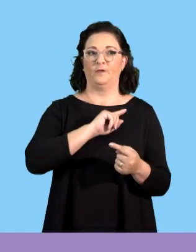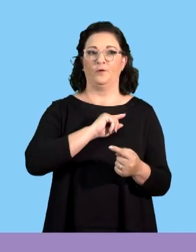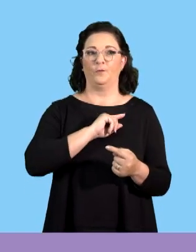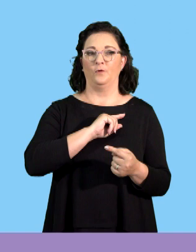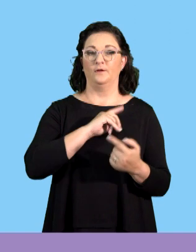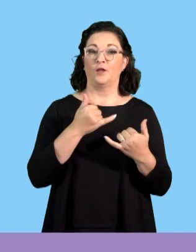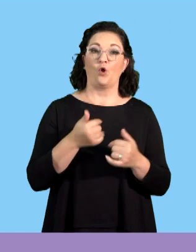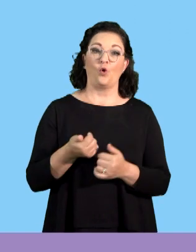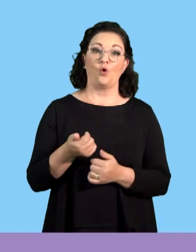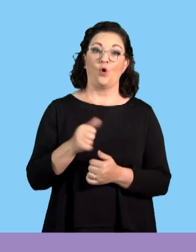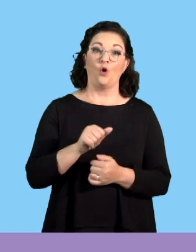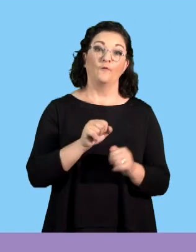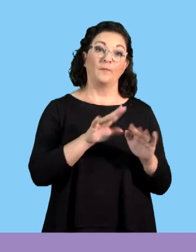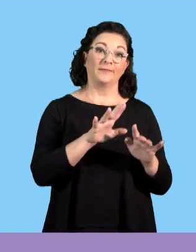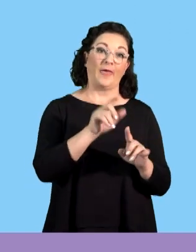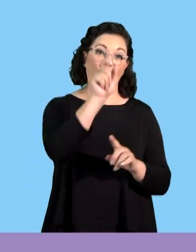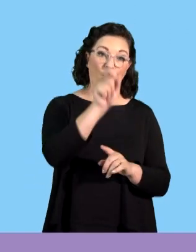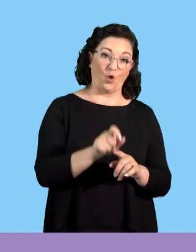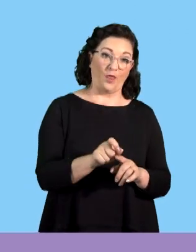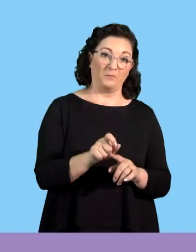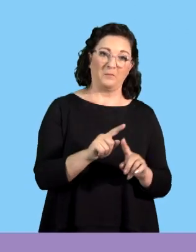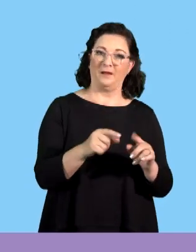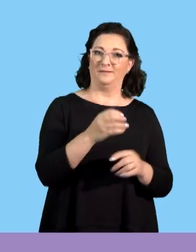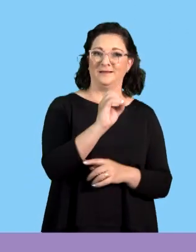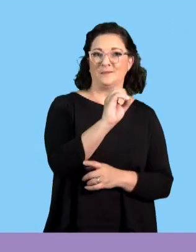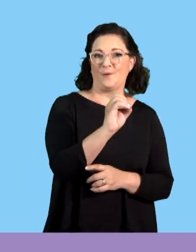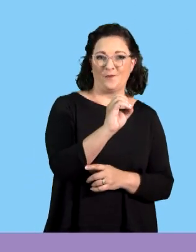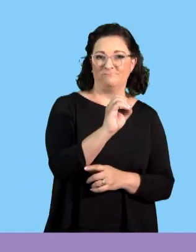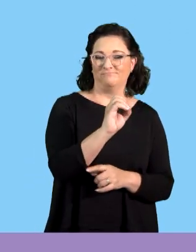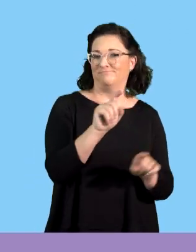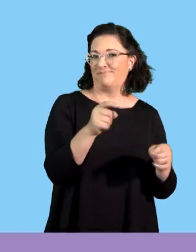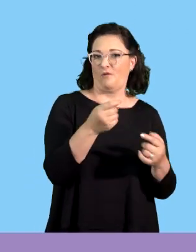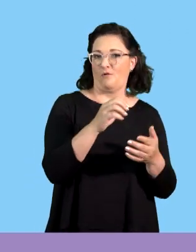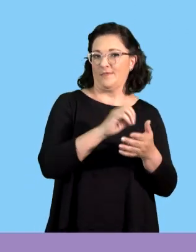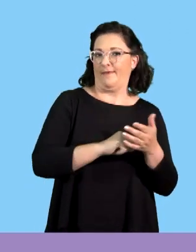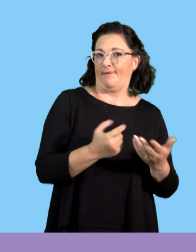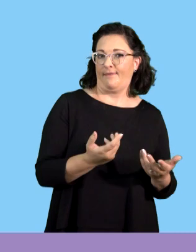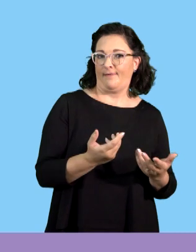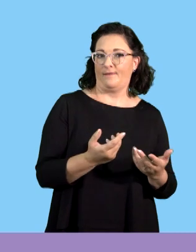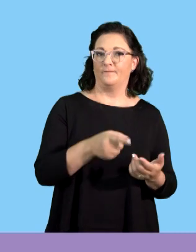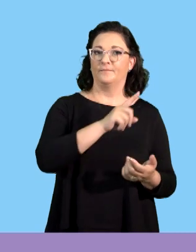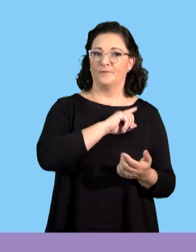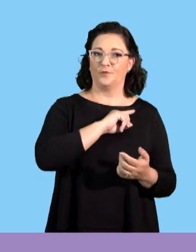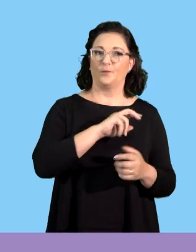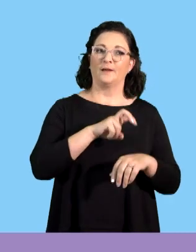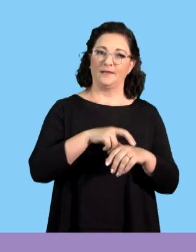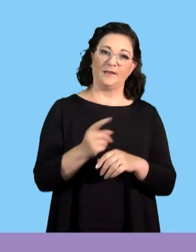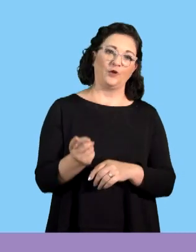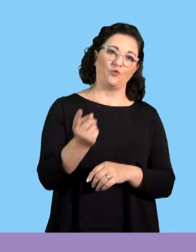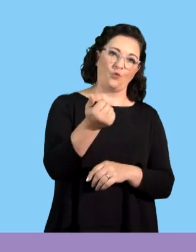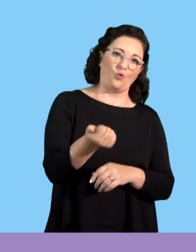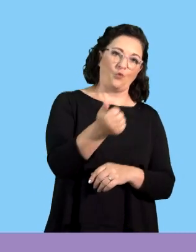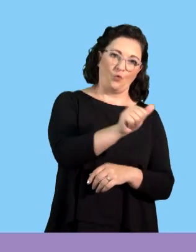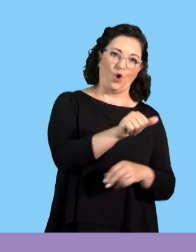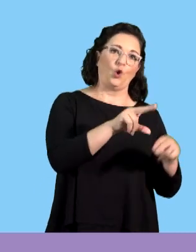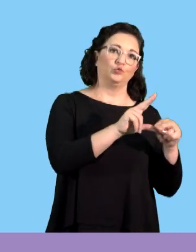to the tenths column. Take from, but you see we can't take from a 0 there. Then we must go